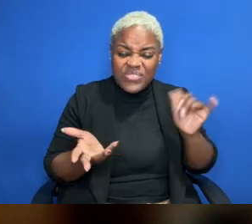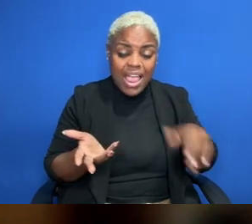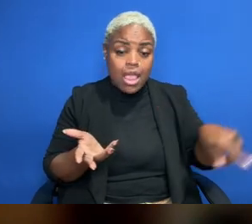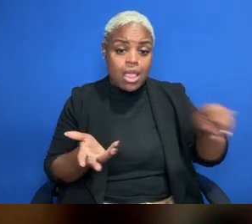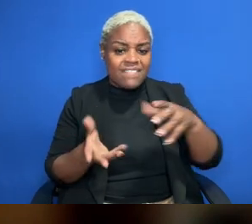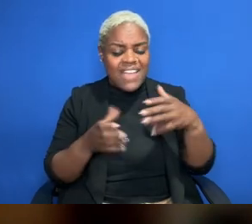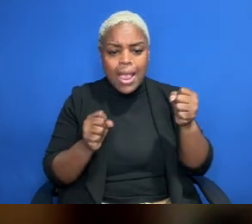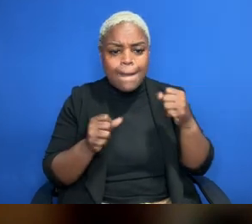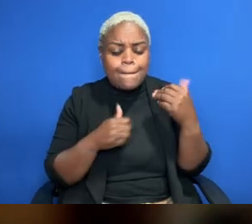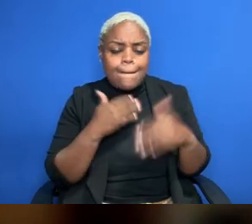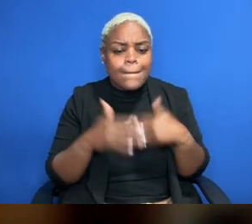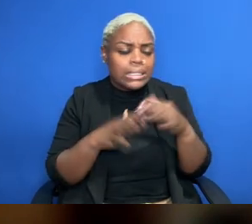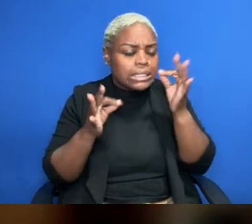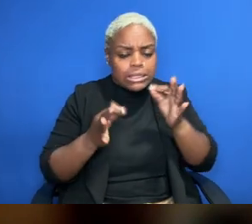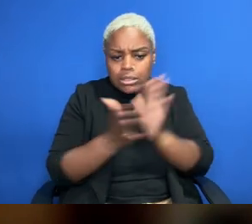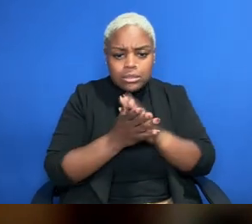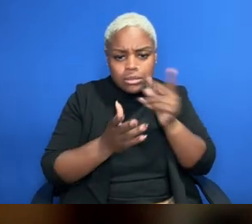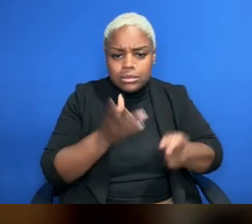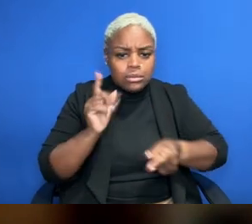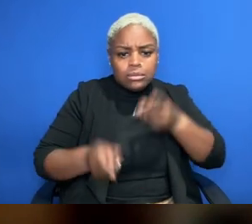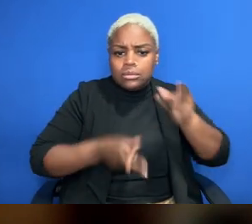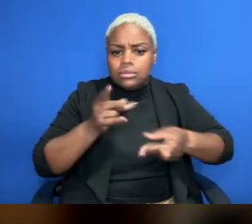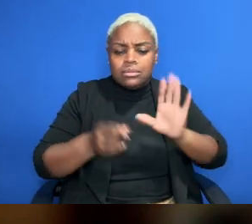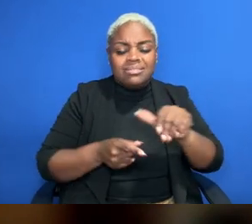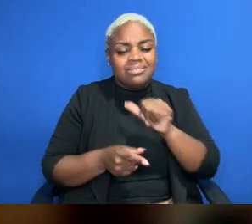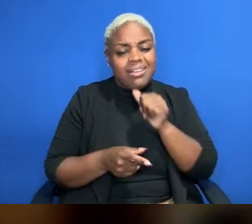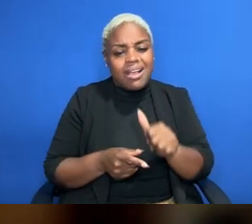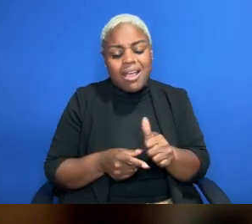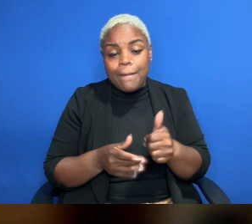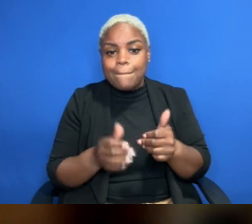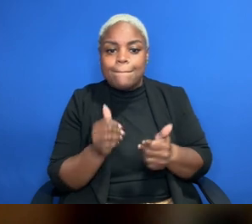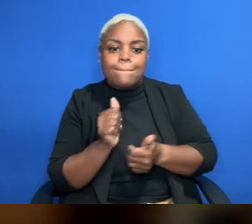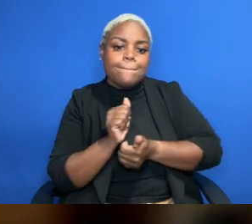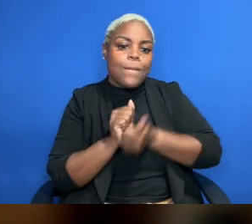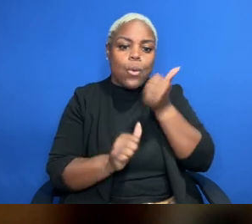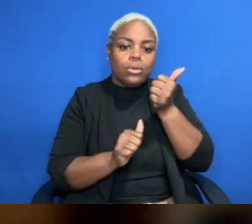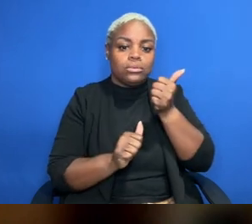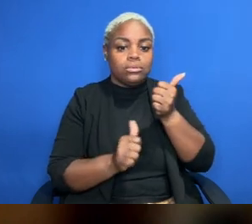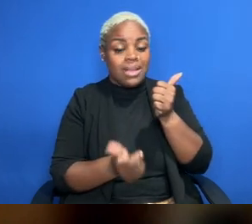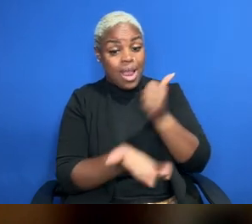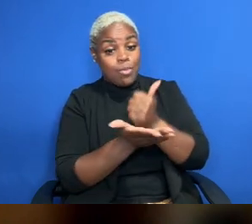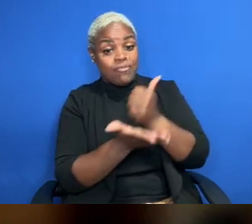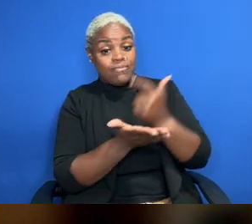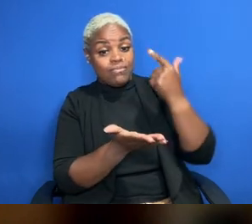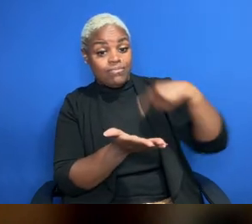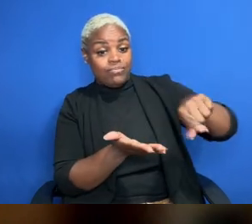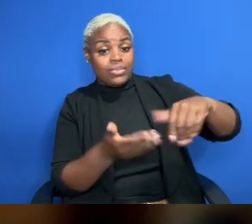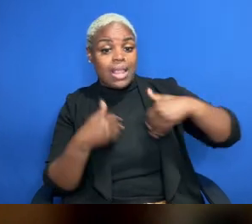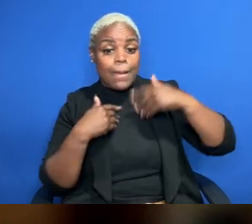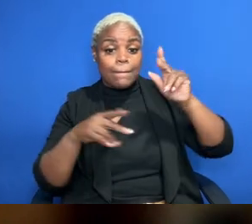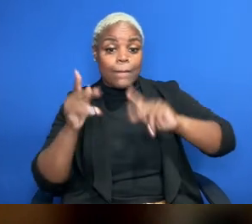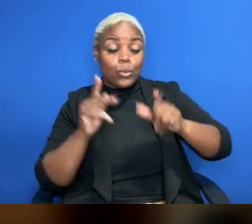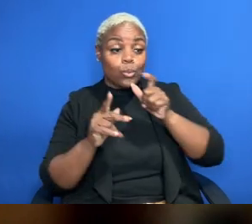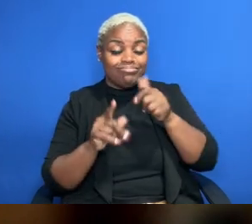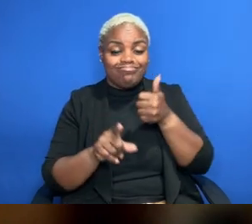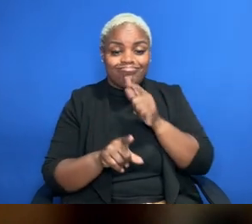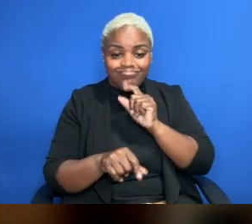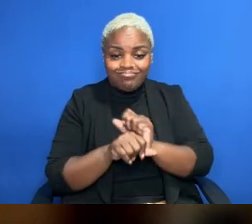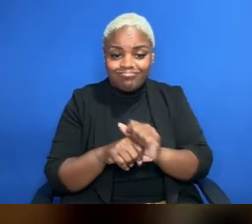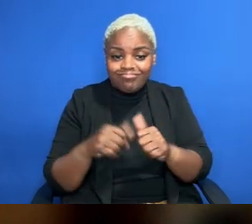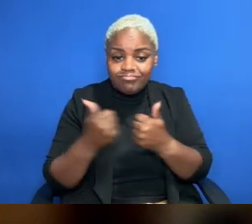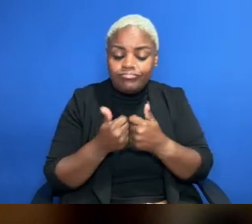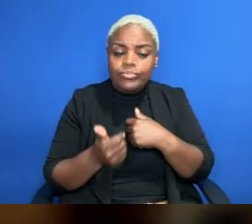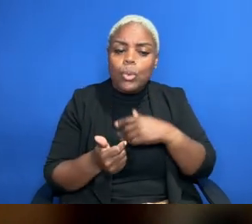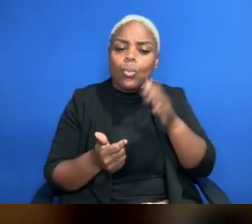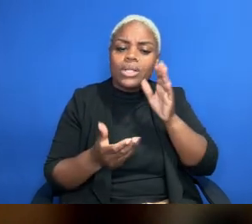down. Everyone is fast in making decisions that is not the most helpful for the young people that are